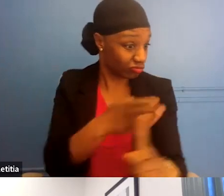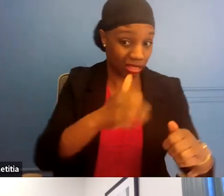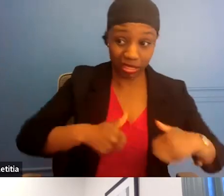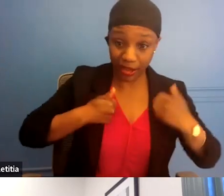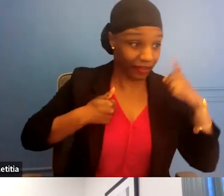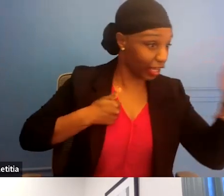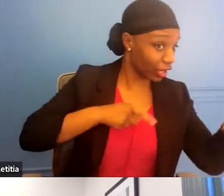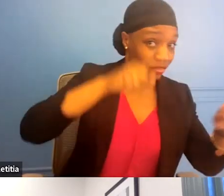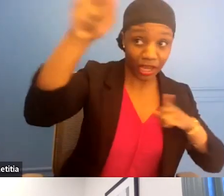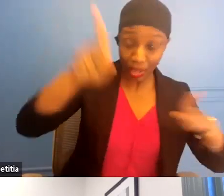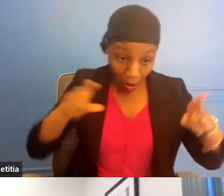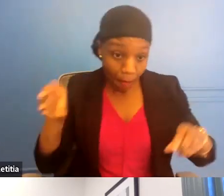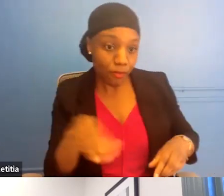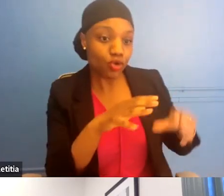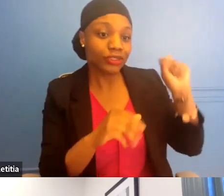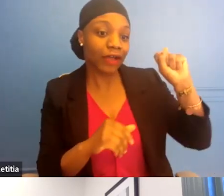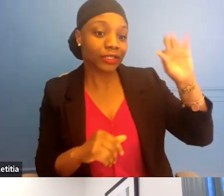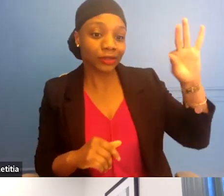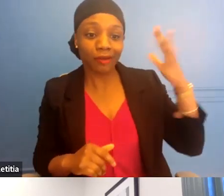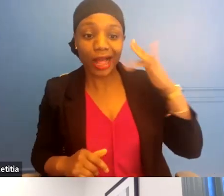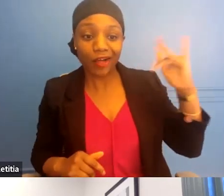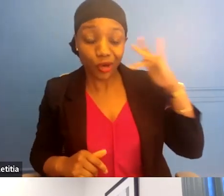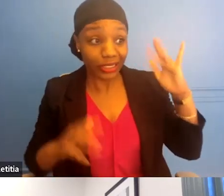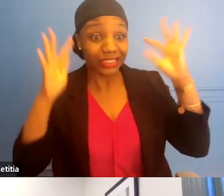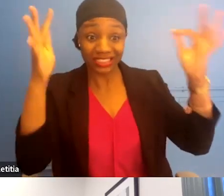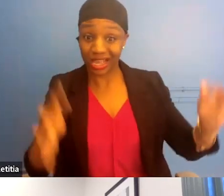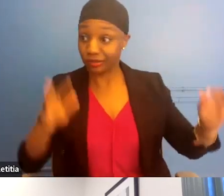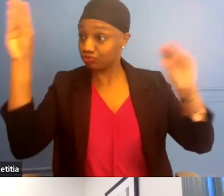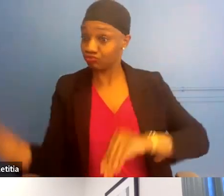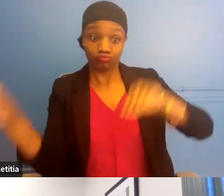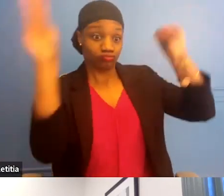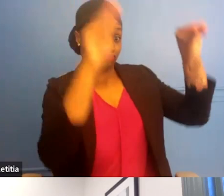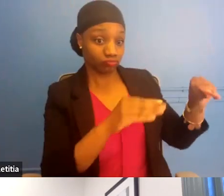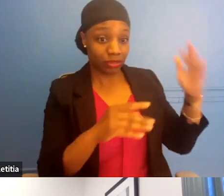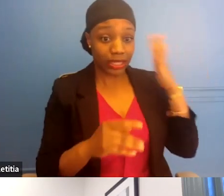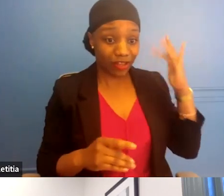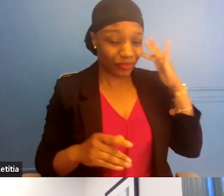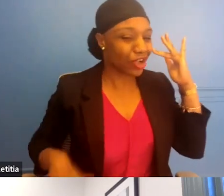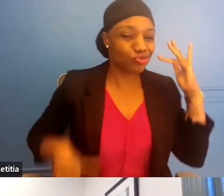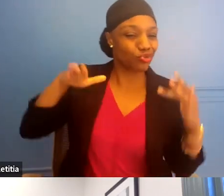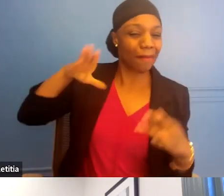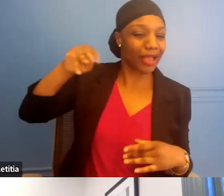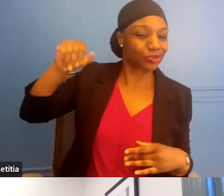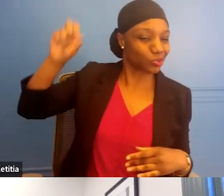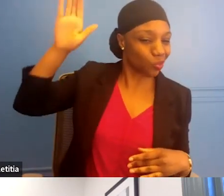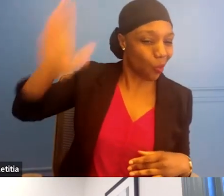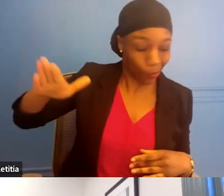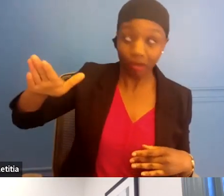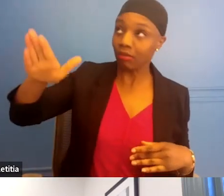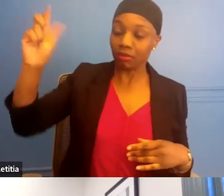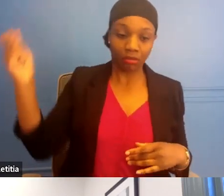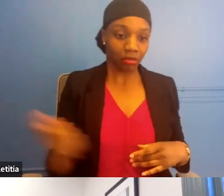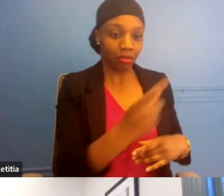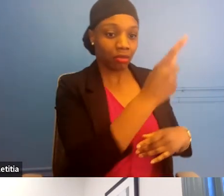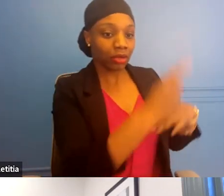and decided to try something new and move across the country to do something different after growing up in Massachusetts.